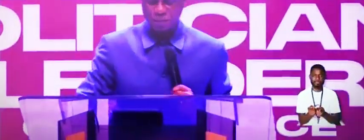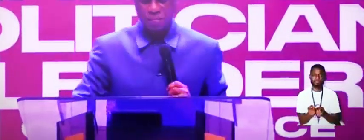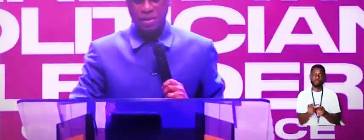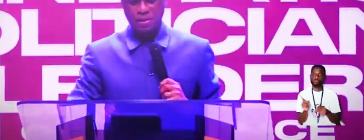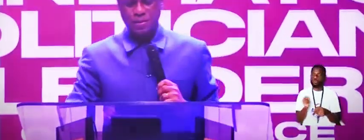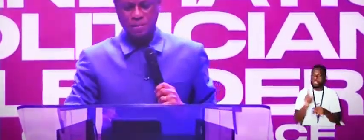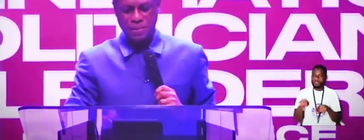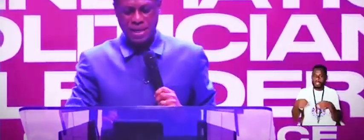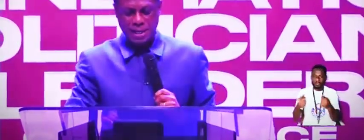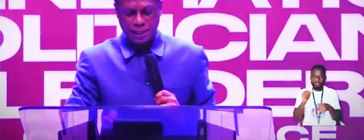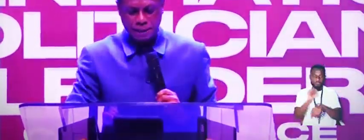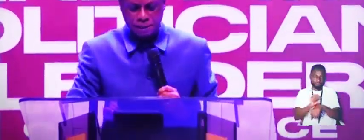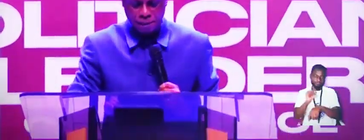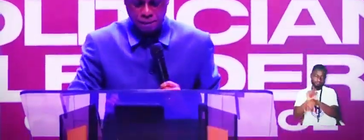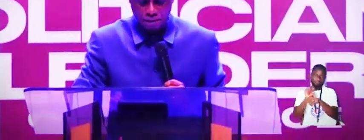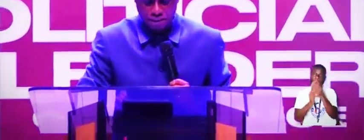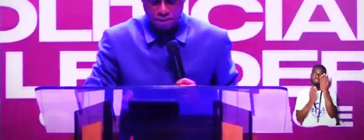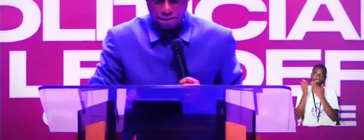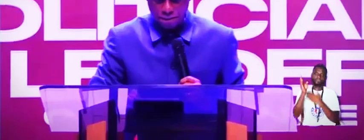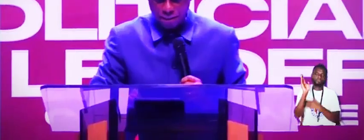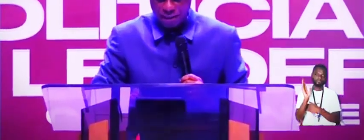spheres.